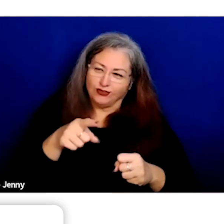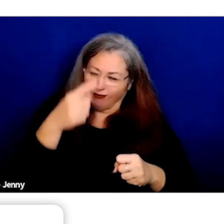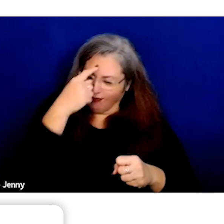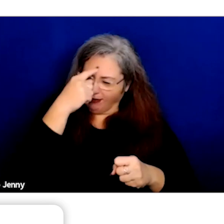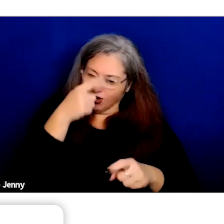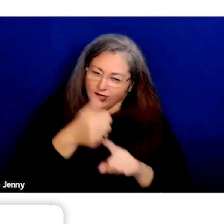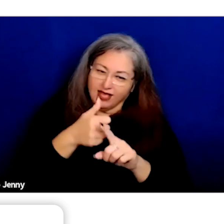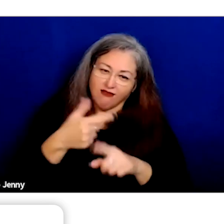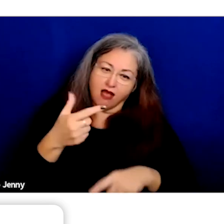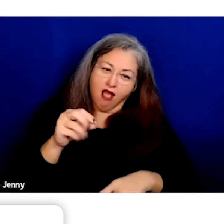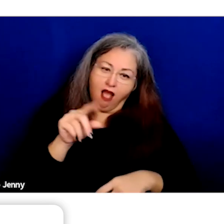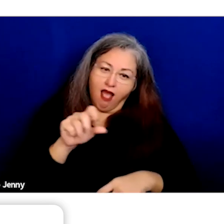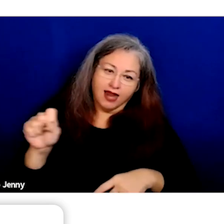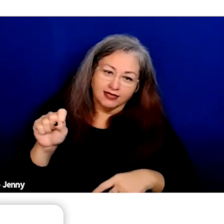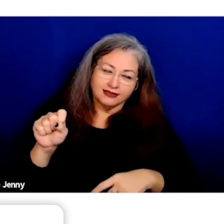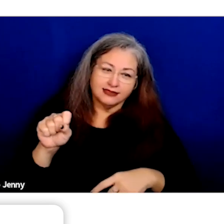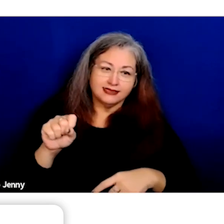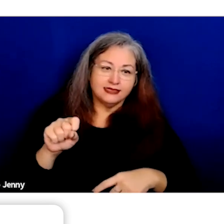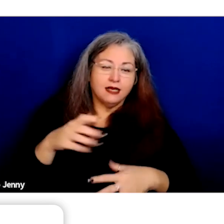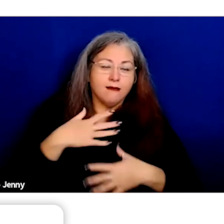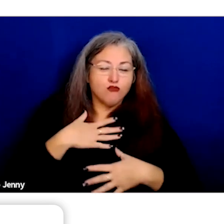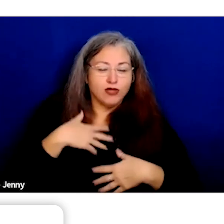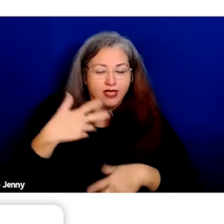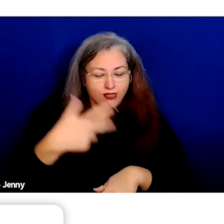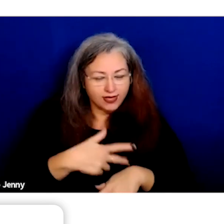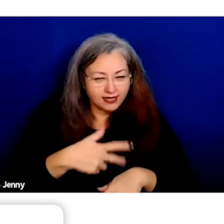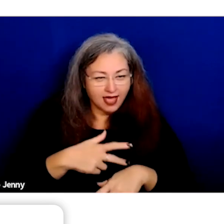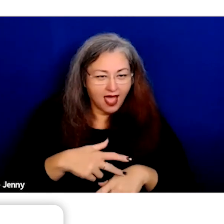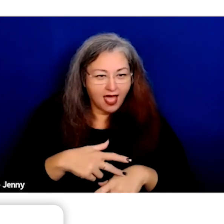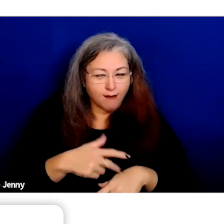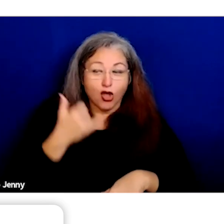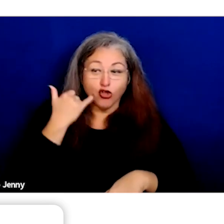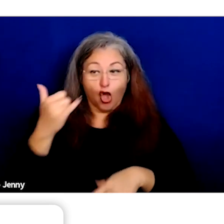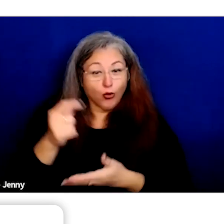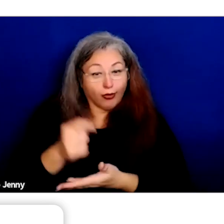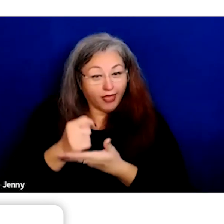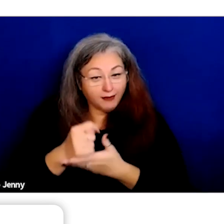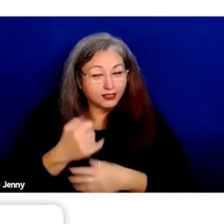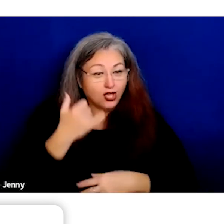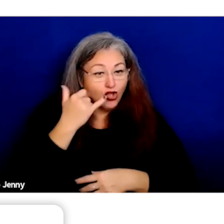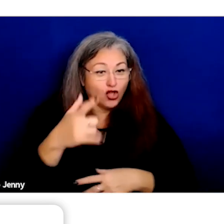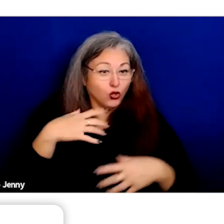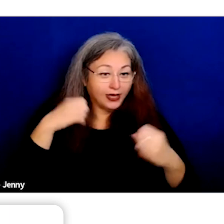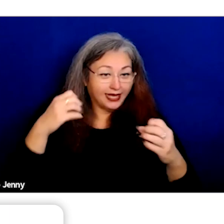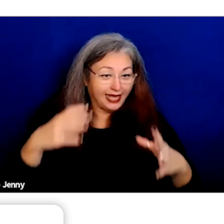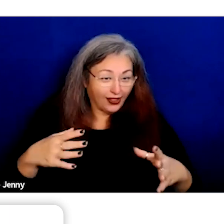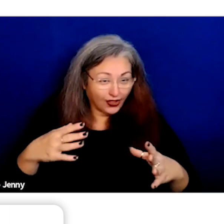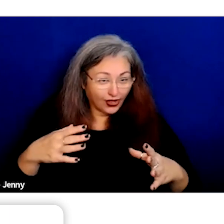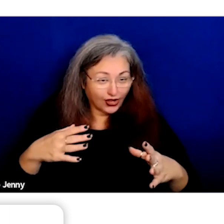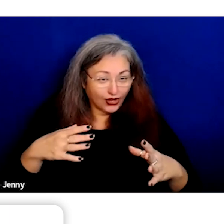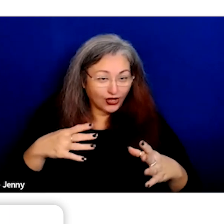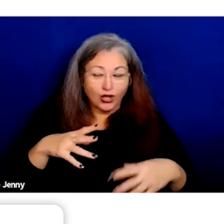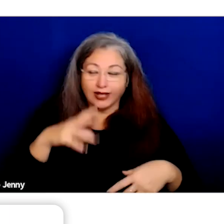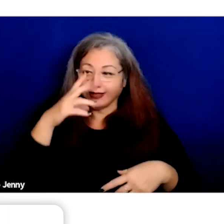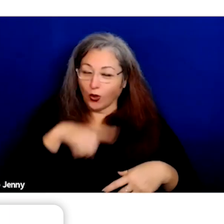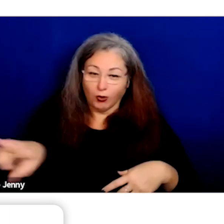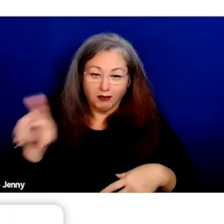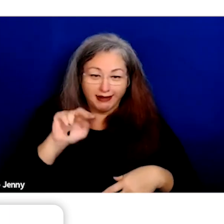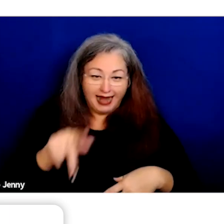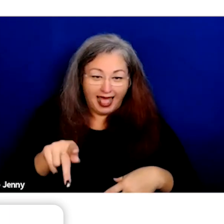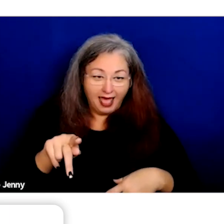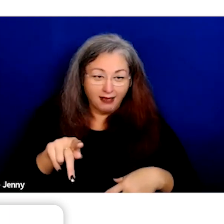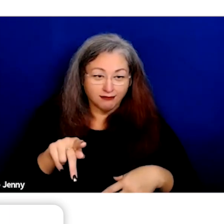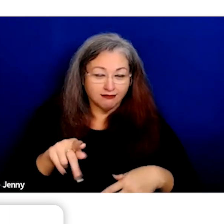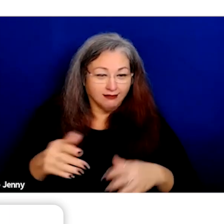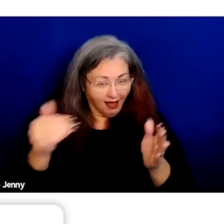Let's take 3 breaths. Let's move. Call your therapist. Call your healer. Take a nap, bitch. Rinse,